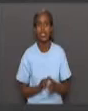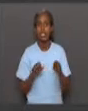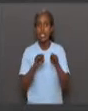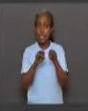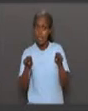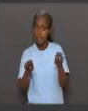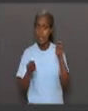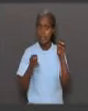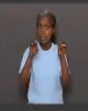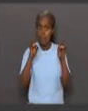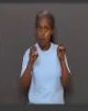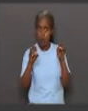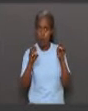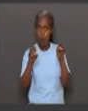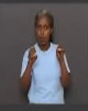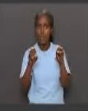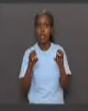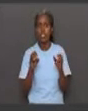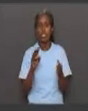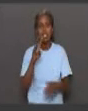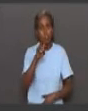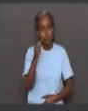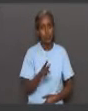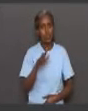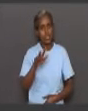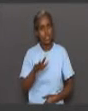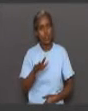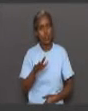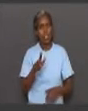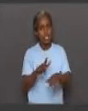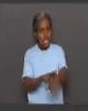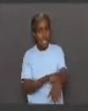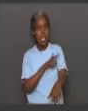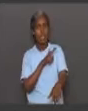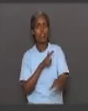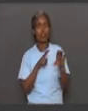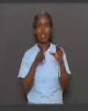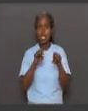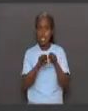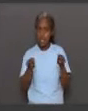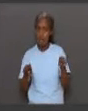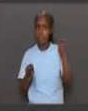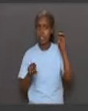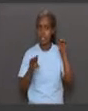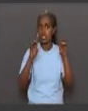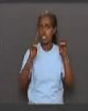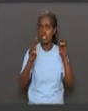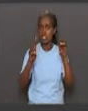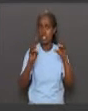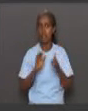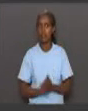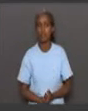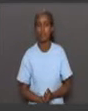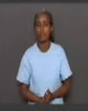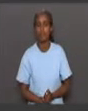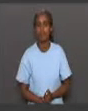Segment CO is 2/3 of the length of segment